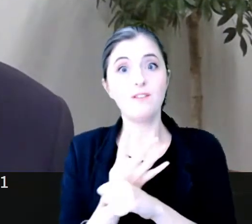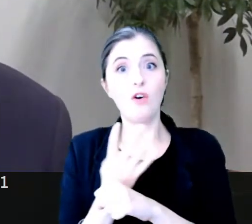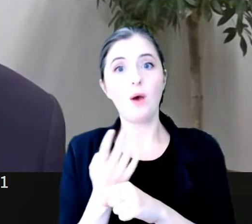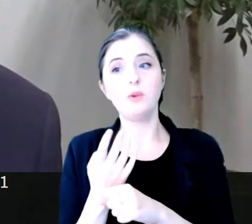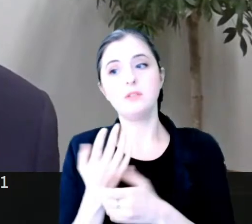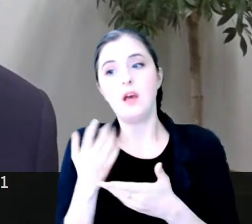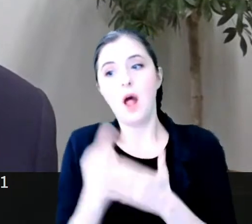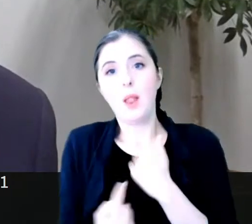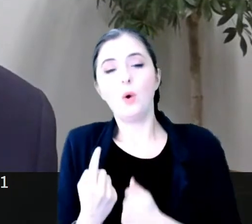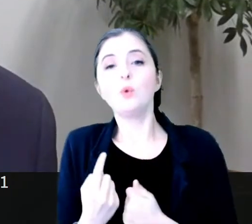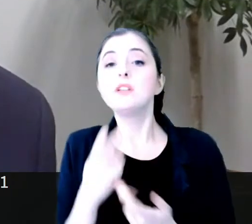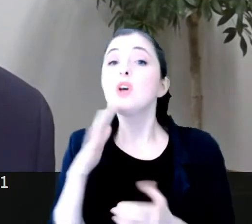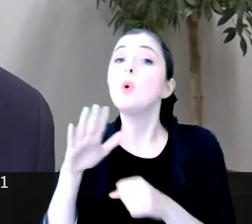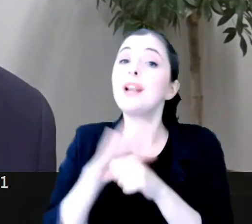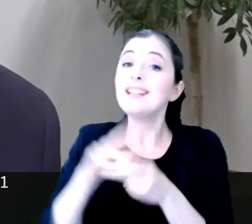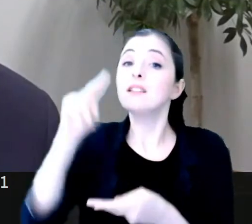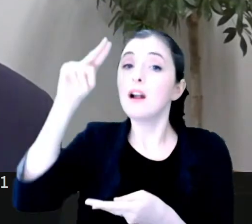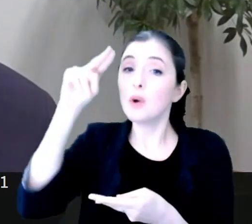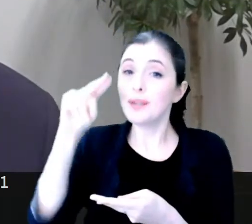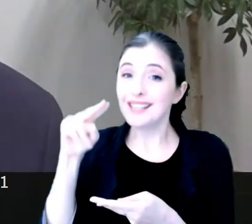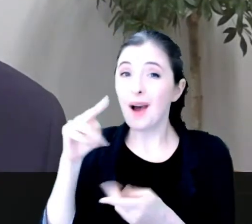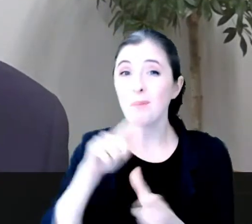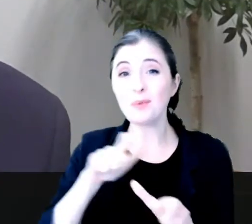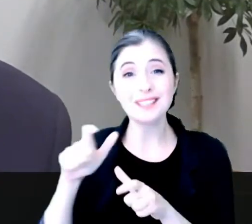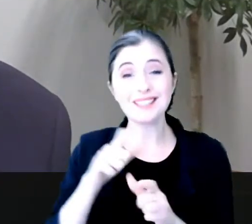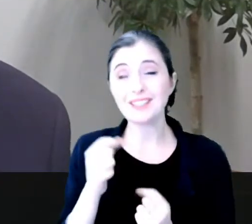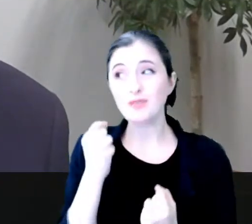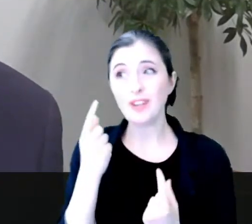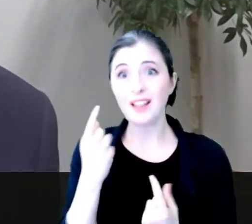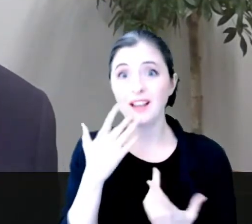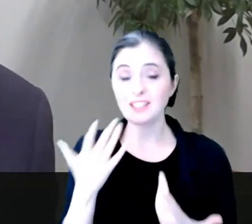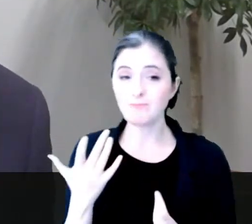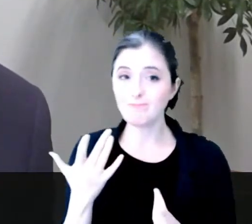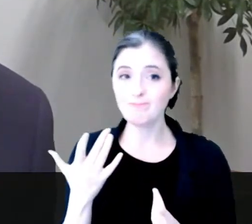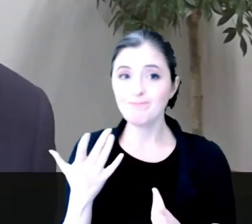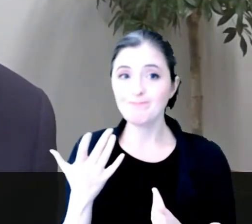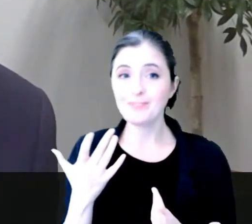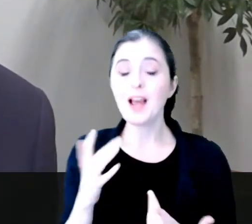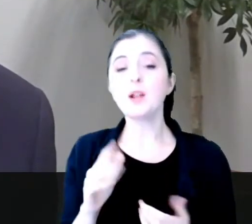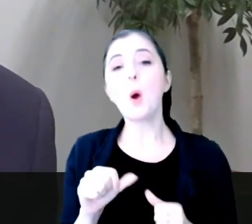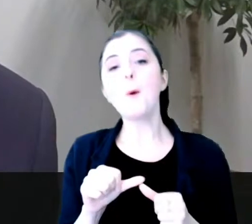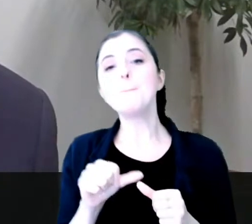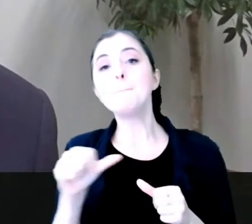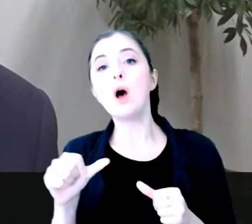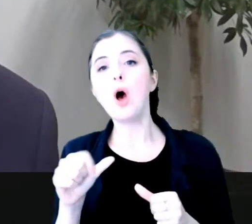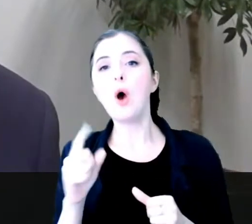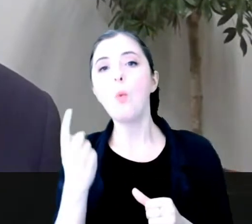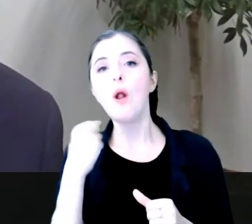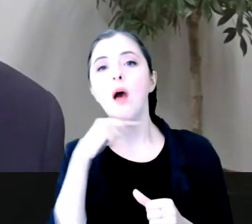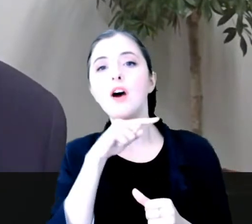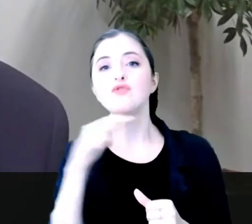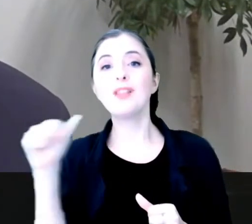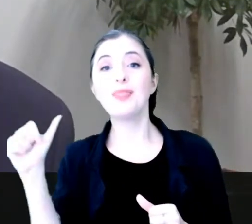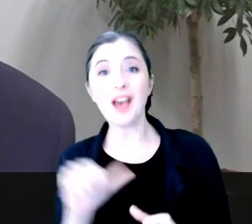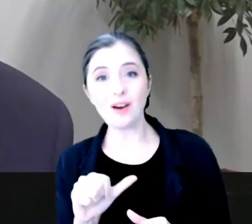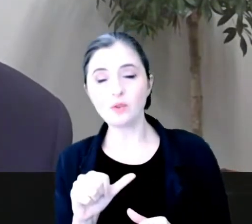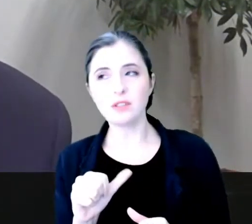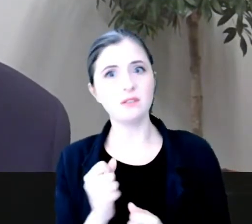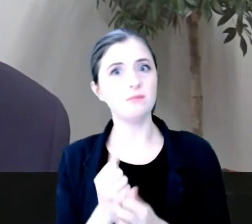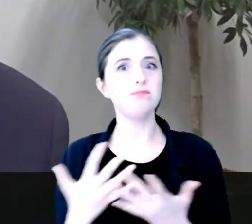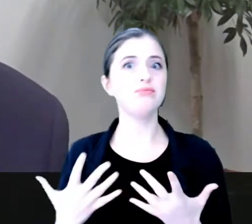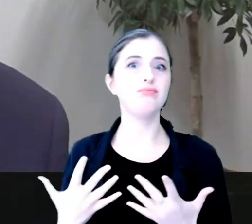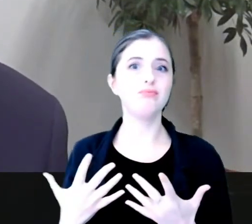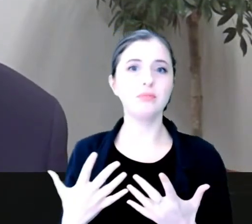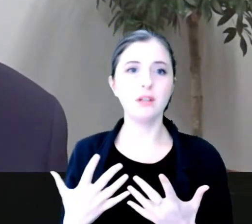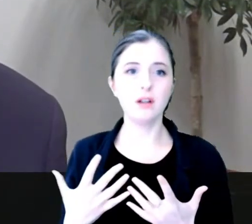down, we've got to realise that it's still, in relation to per 100,000, there are far too many Londoners with this virus. There are still